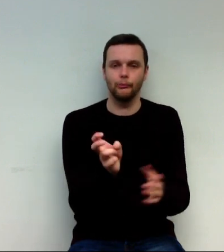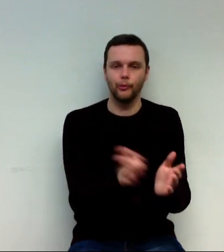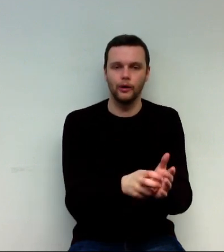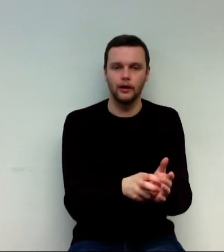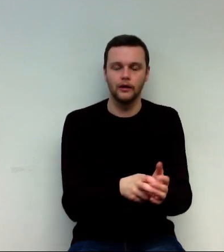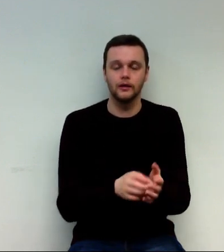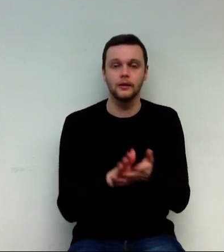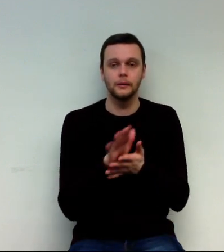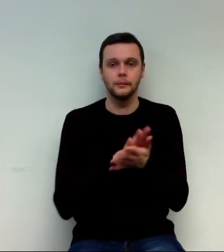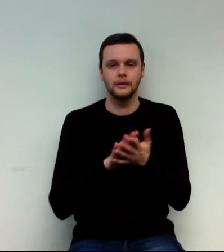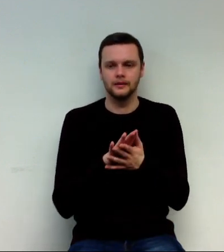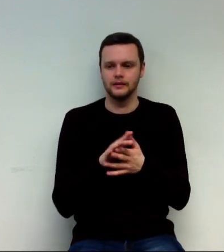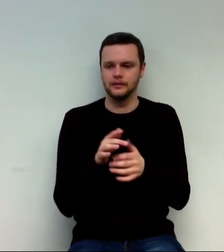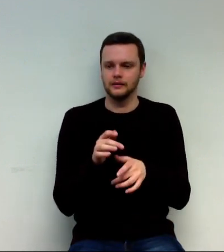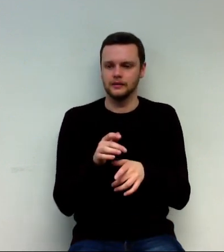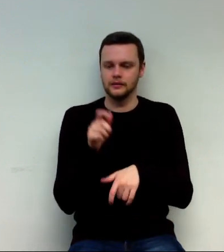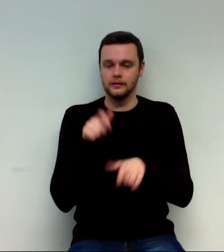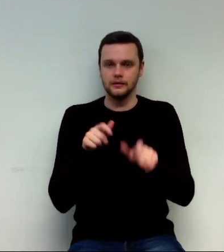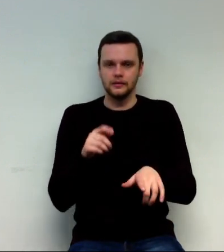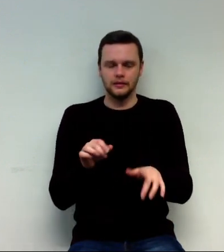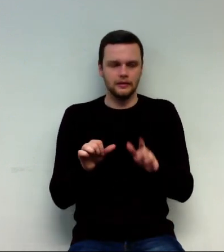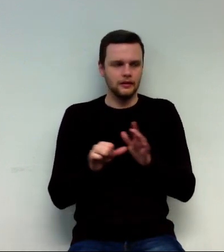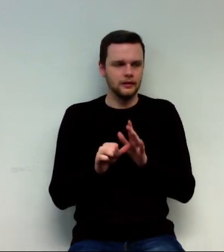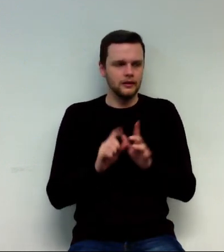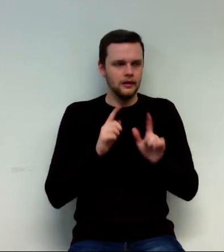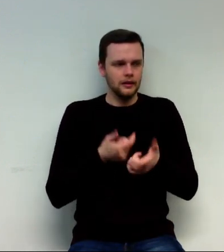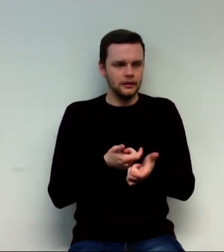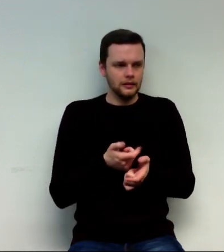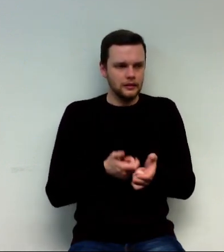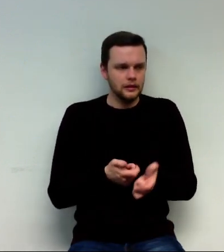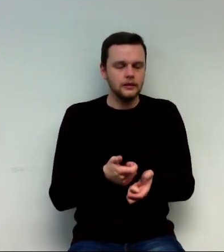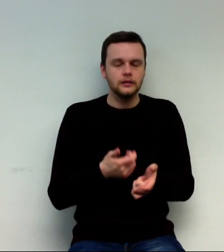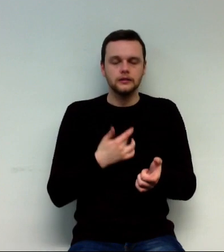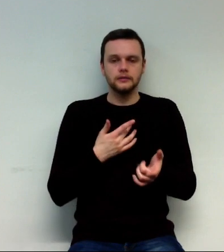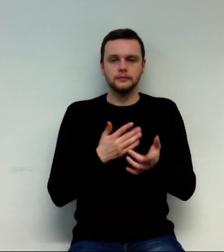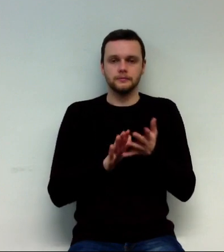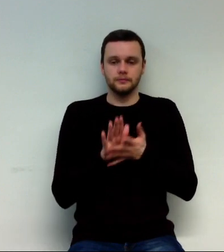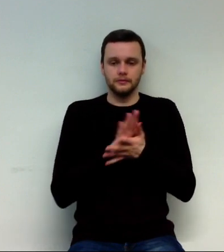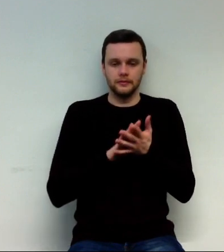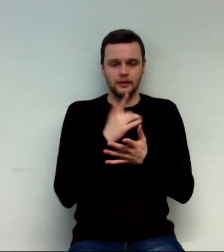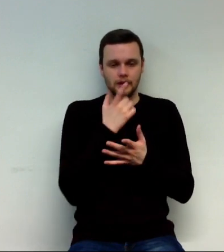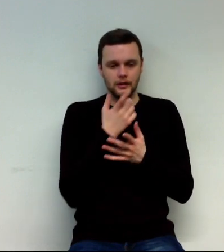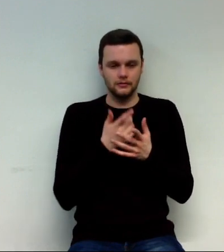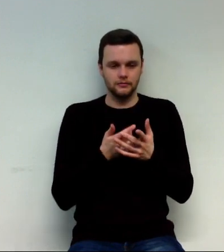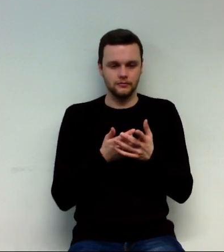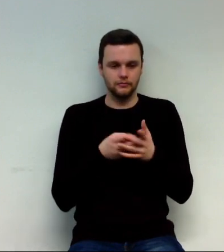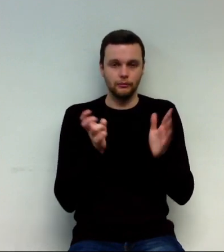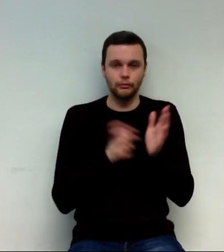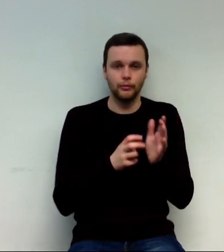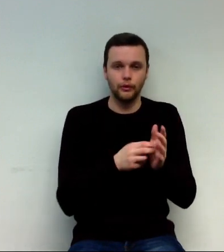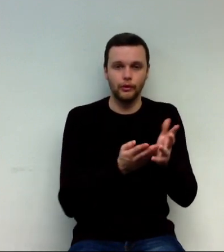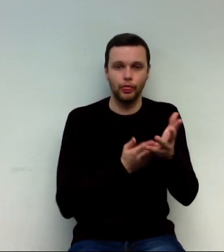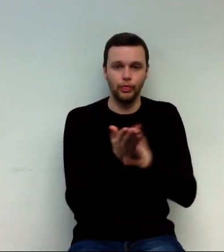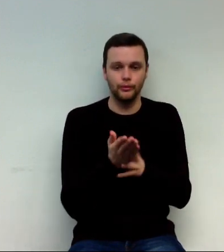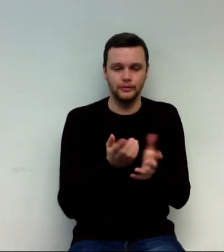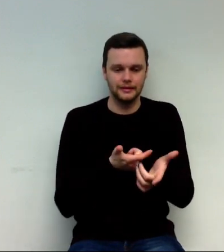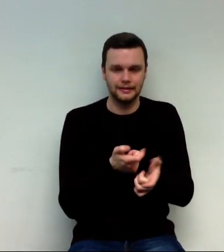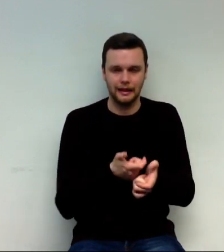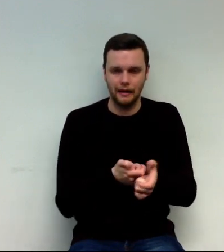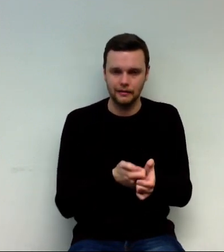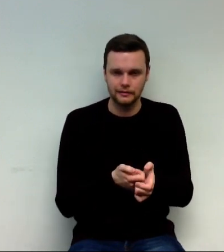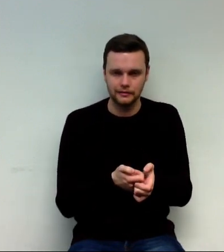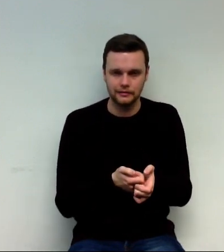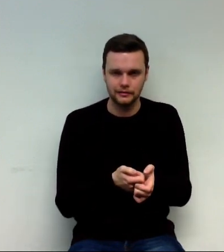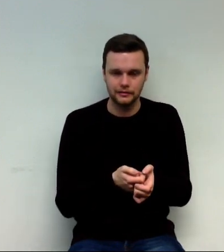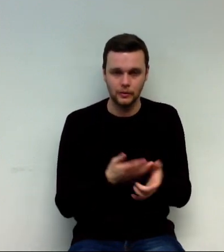people who they don't want to deal with a lot of text, they know what they want to see, they can just make their whole booking, including their payment, by text message.